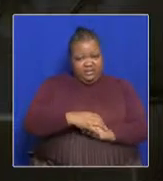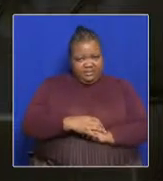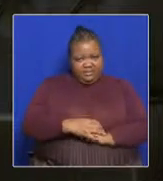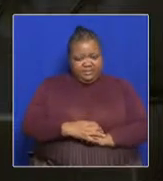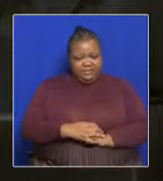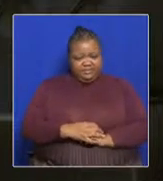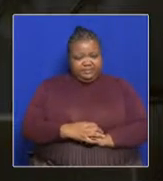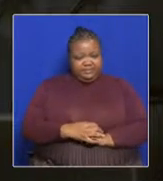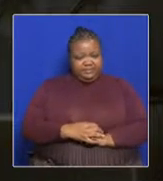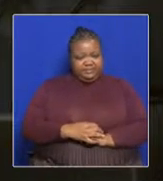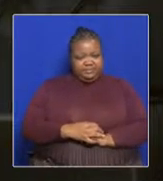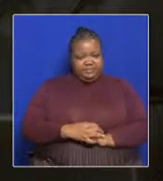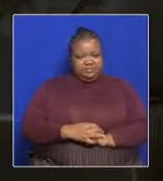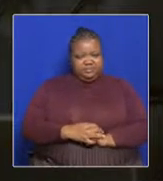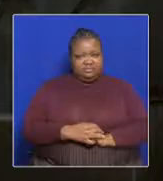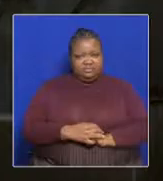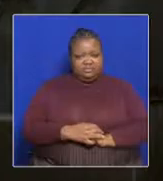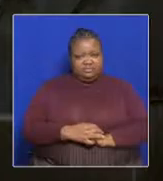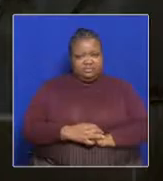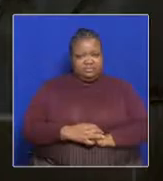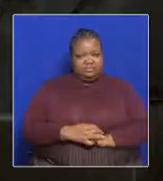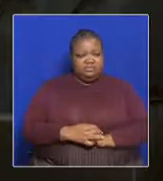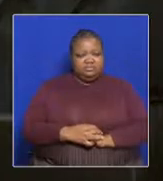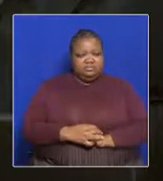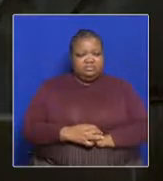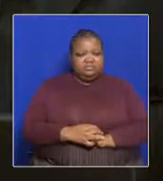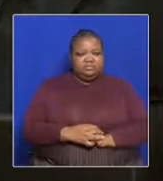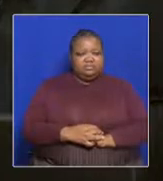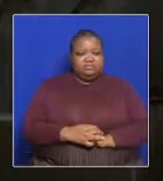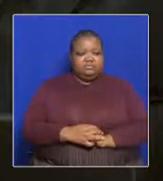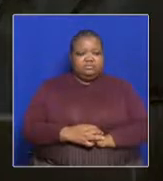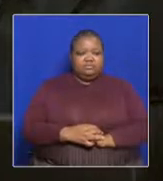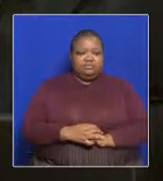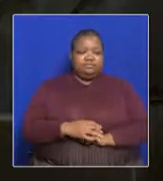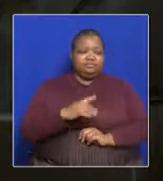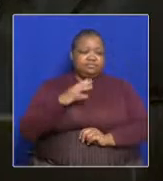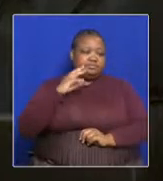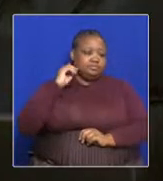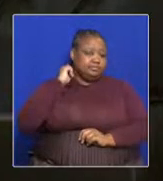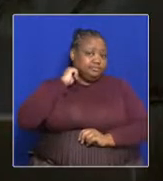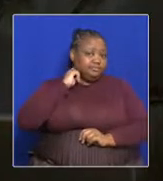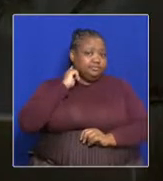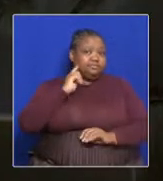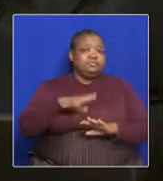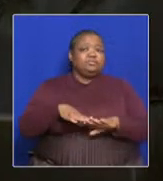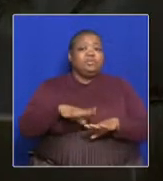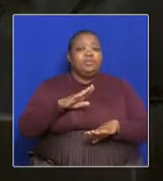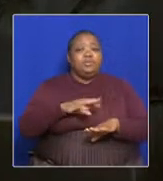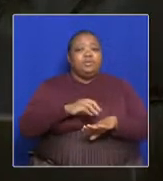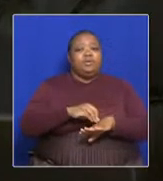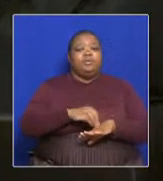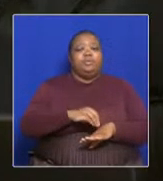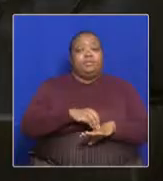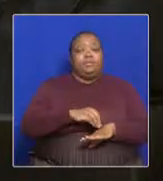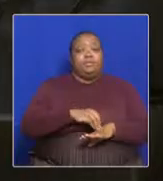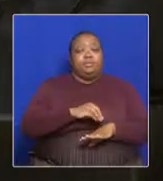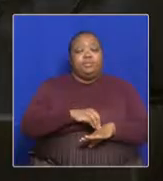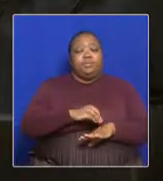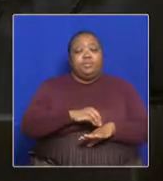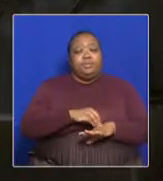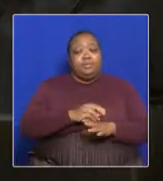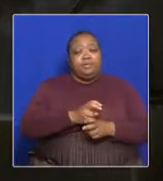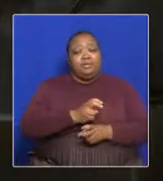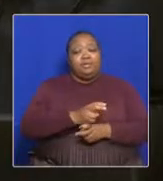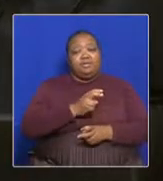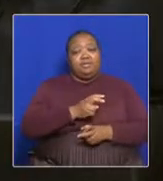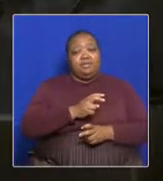with that. And keep in mind, and a further problem, or what contributes to my difficulty is, while